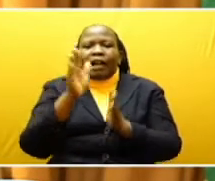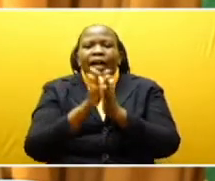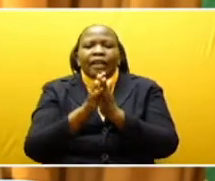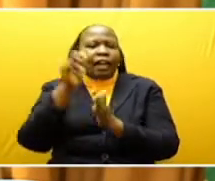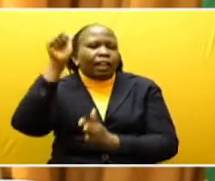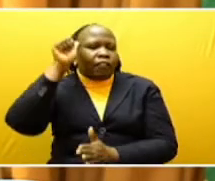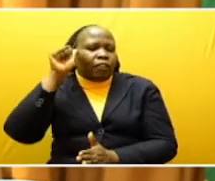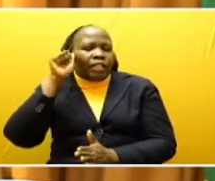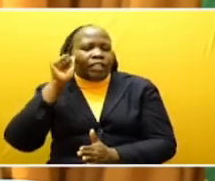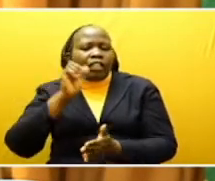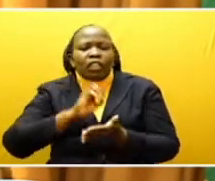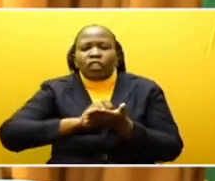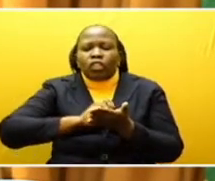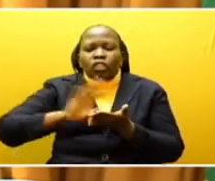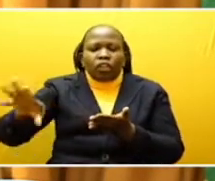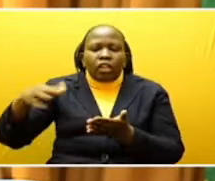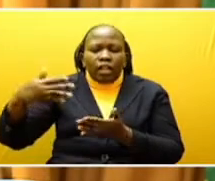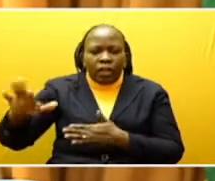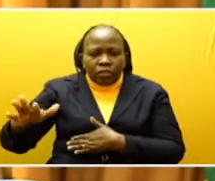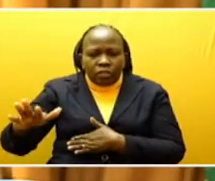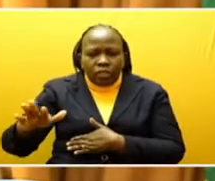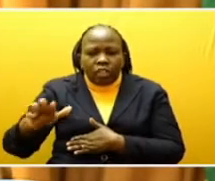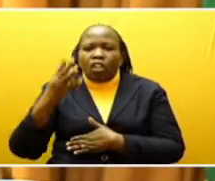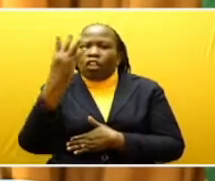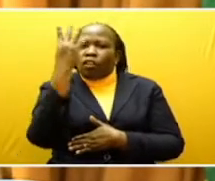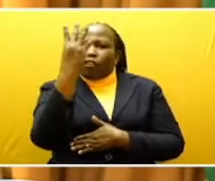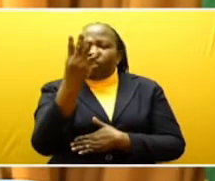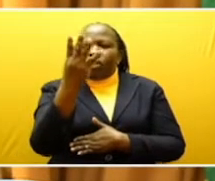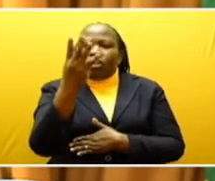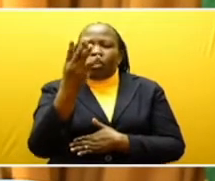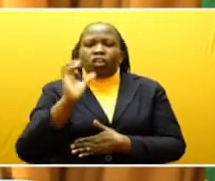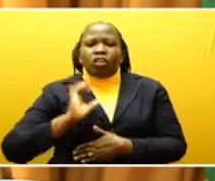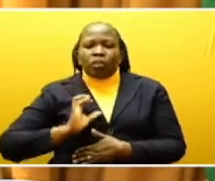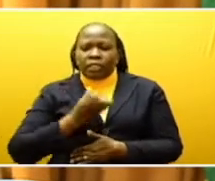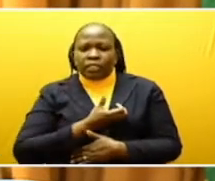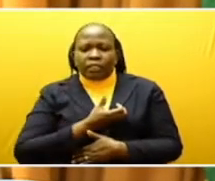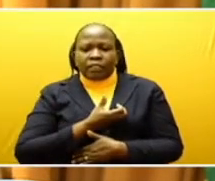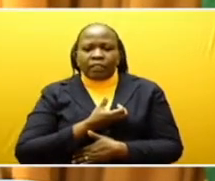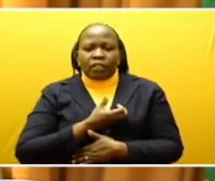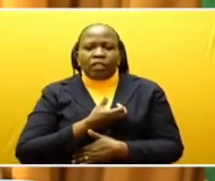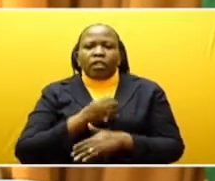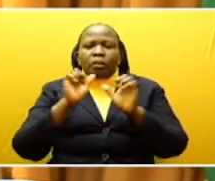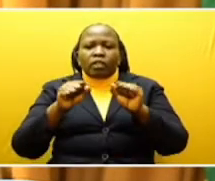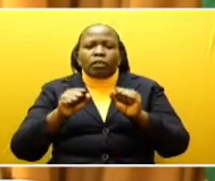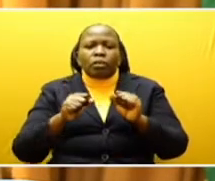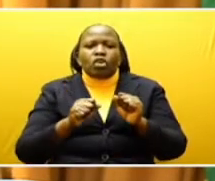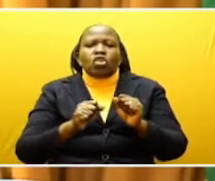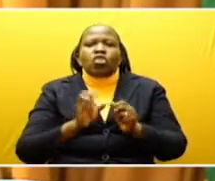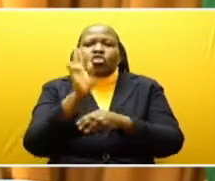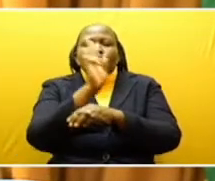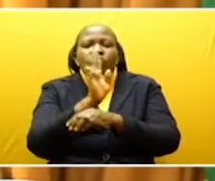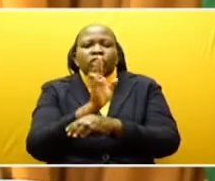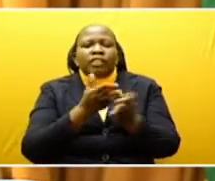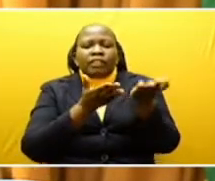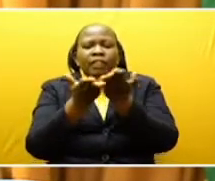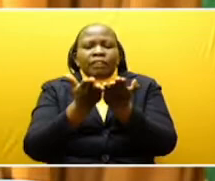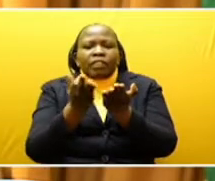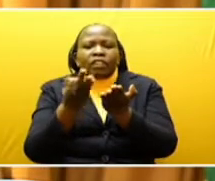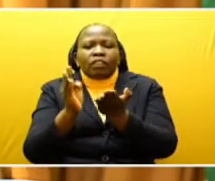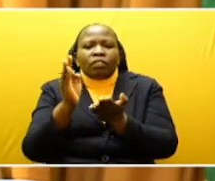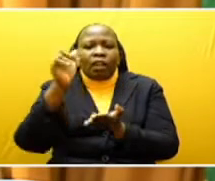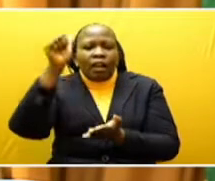four commissioners are at liberty to deploy and utilize the services of Senior Counsel Paul